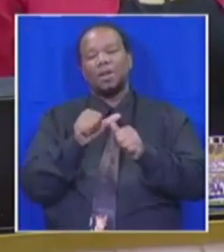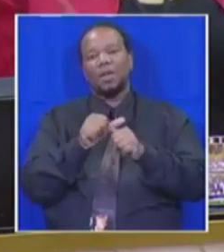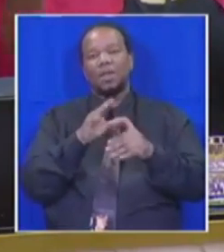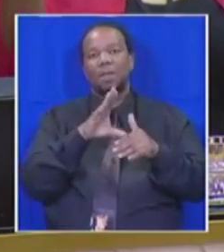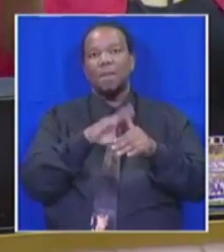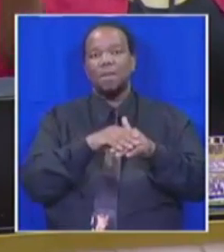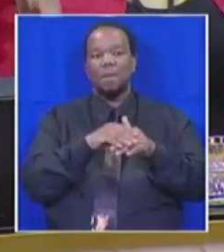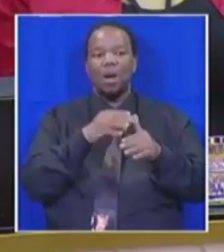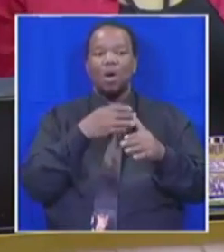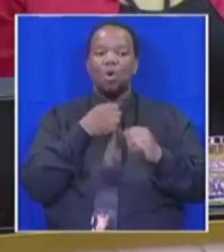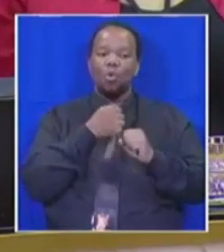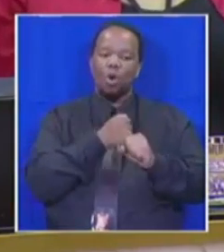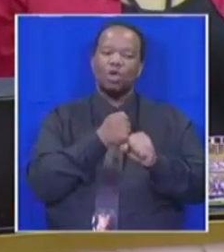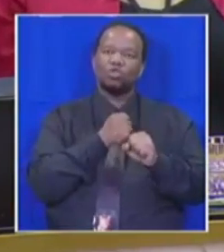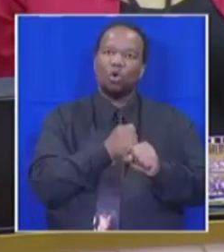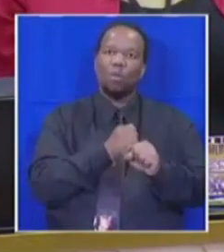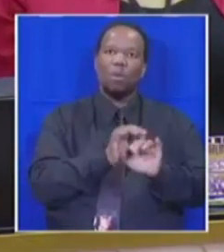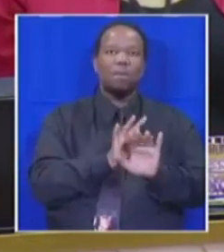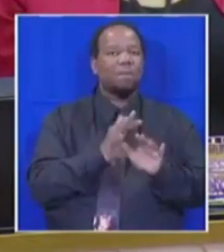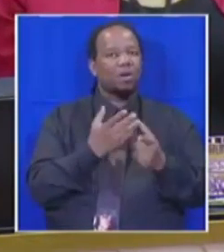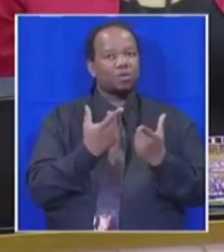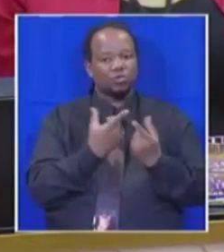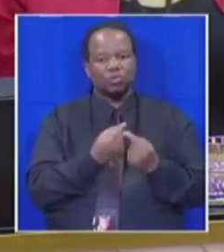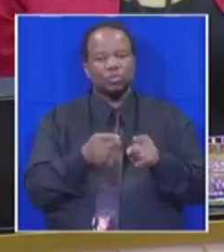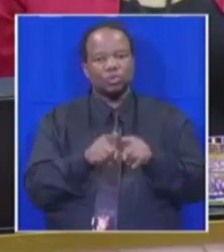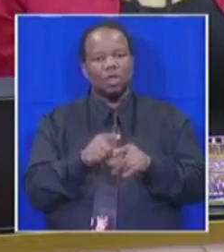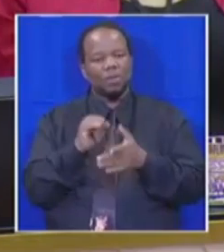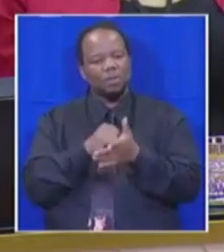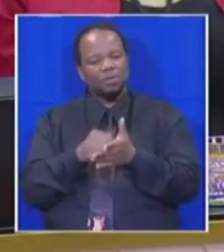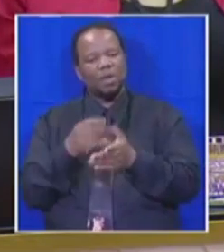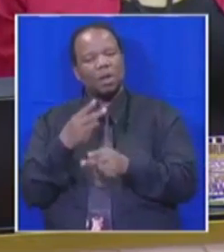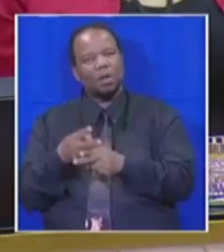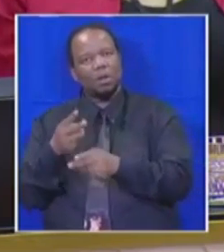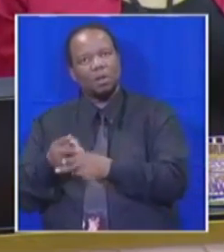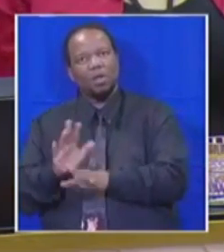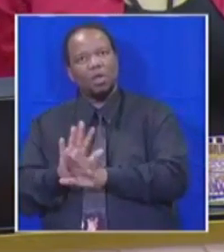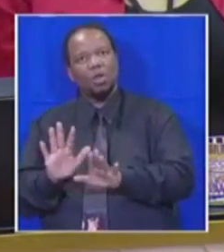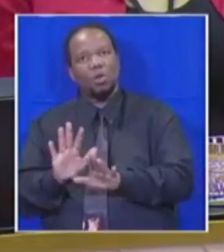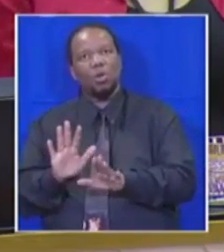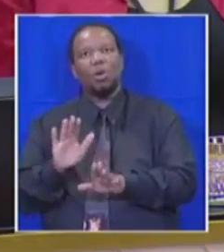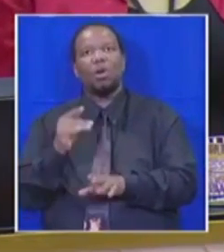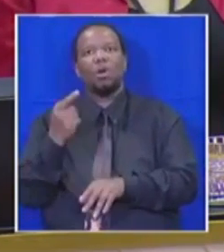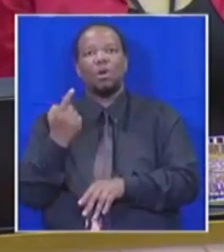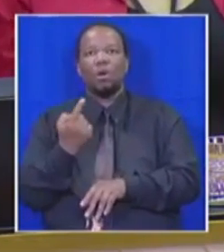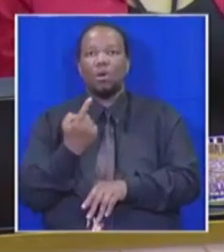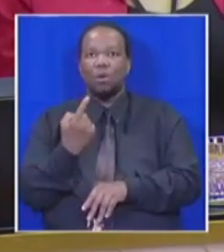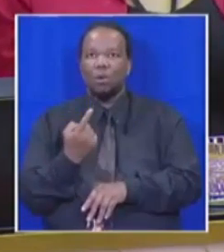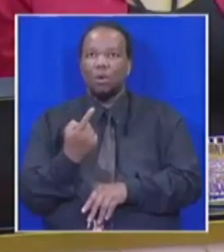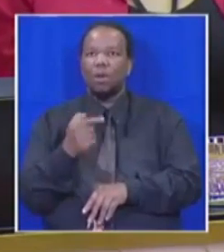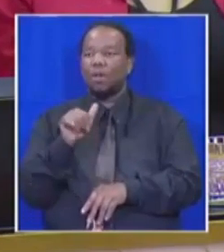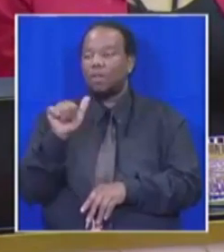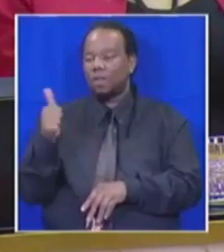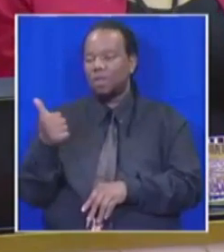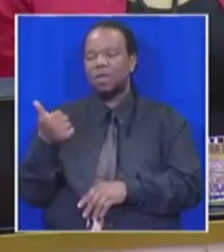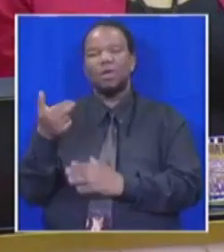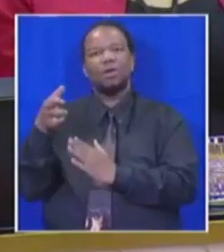with so your that motion. It doesn't make the same mistakes again. No problem, just continue The with rules, your the only motion. basis upon which you don't read the motion is when